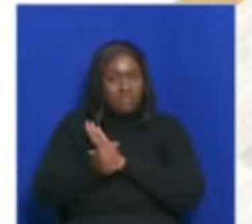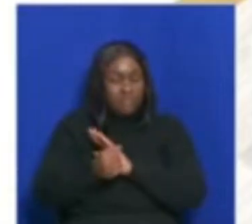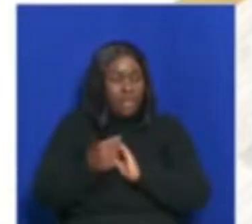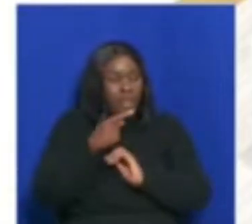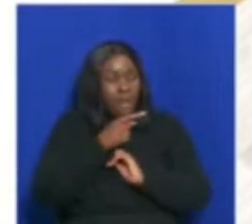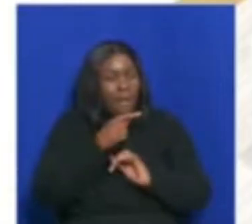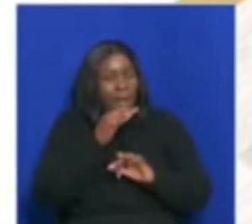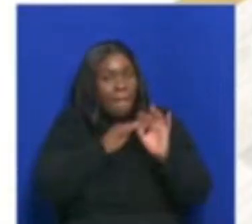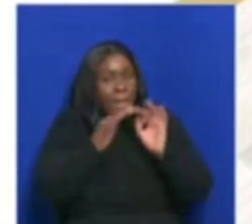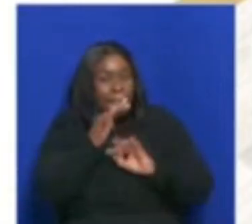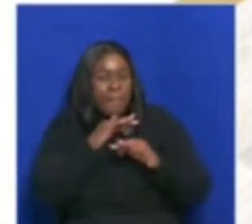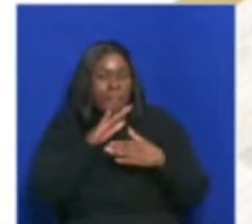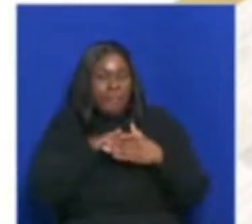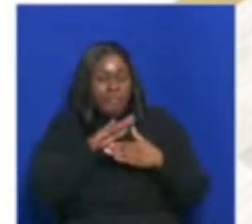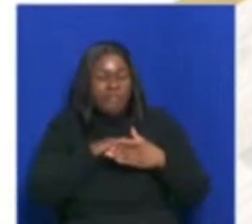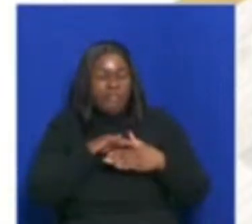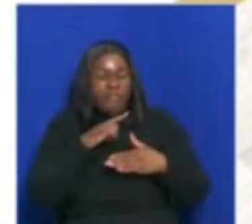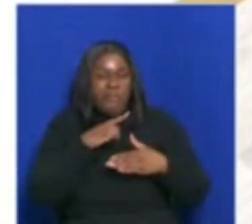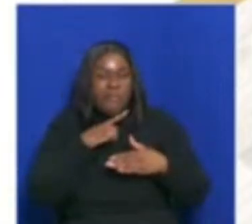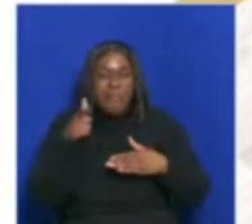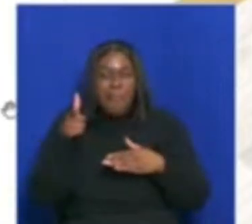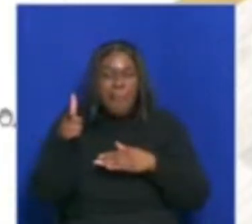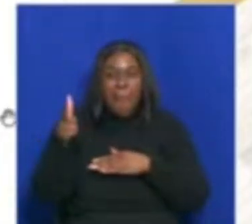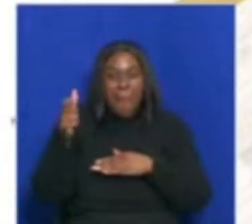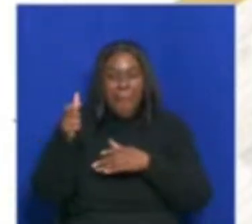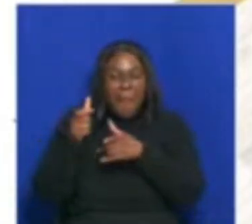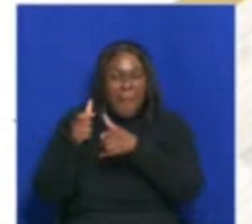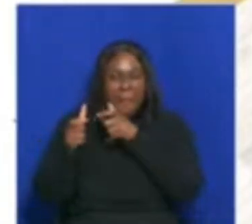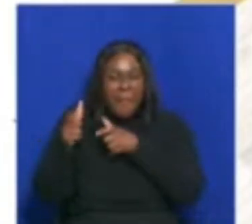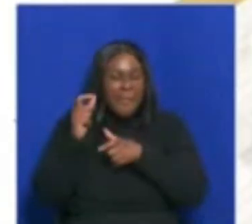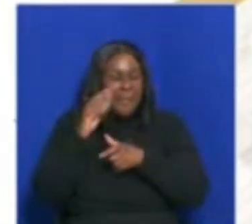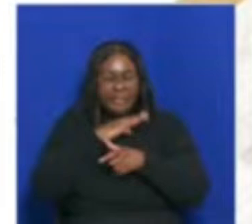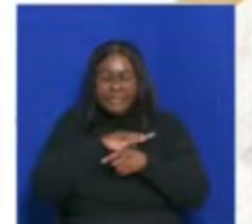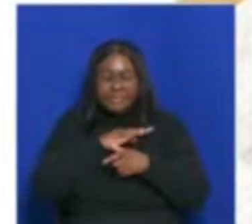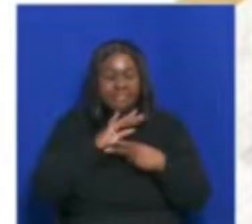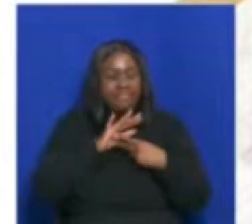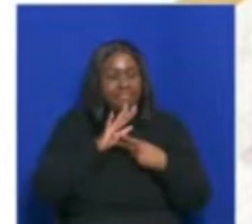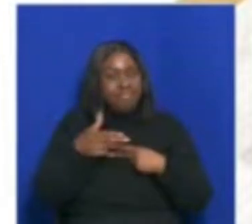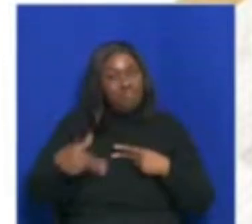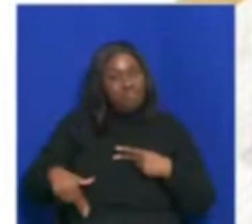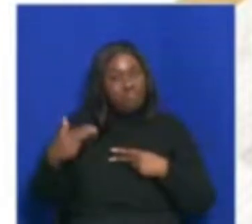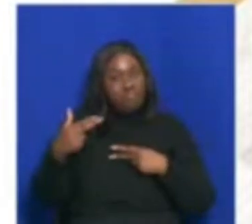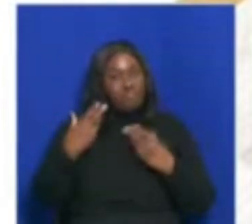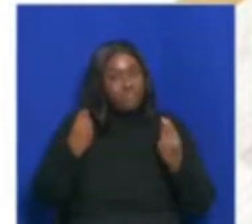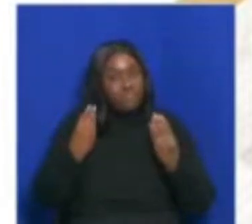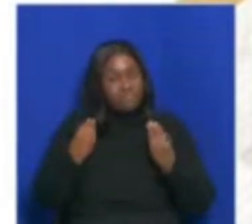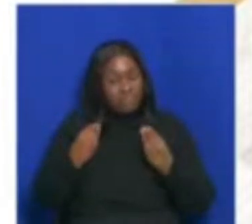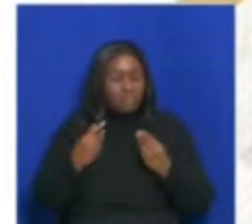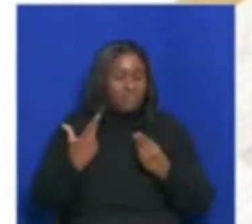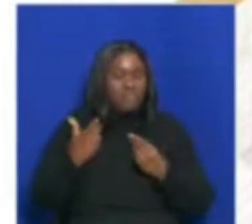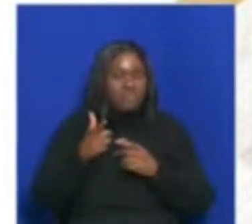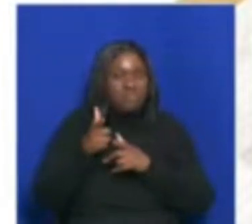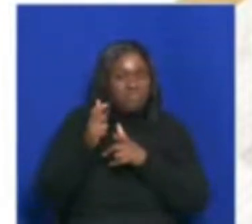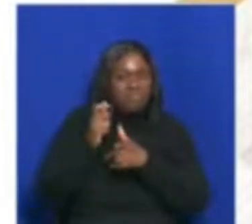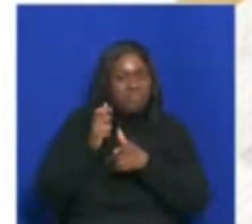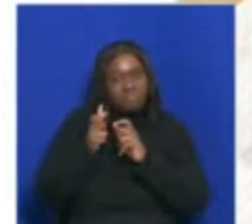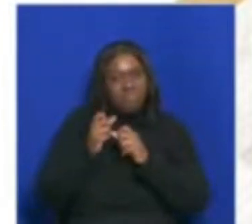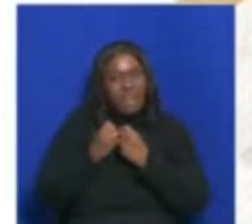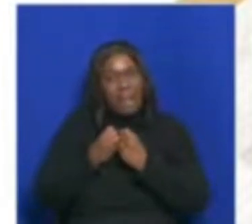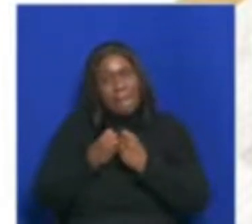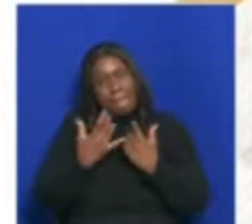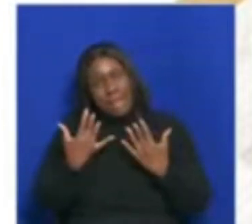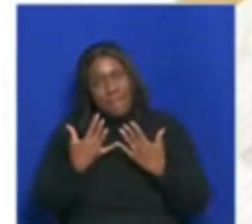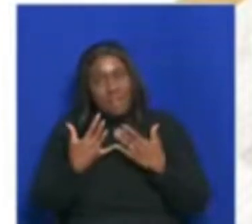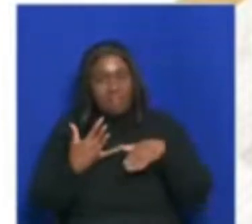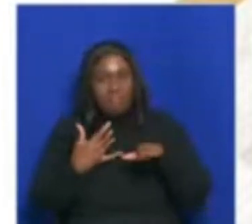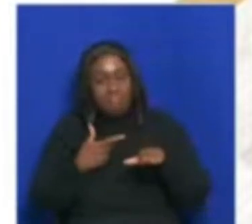for the shooting, nor did they provide firearm numbers or the number of rounds fired at the vehicle to the duty officer in